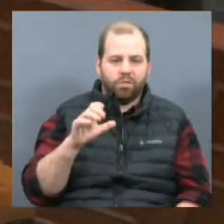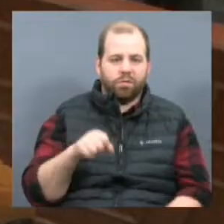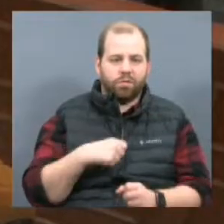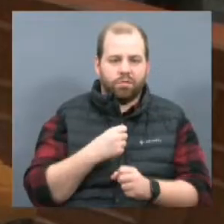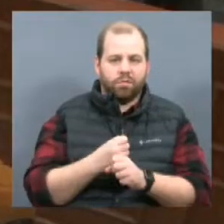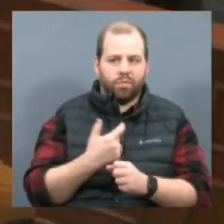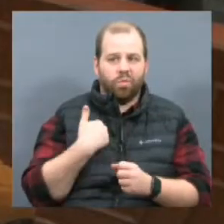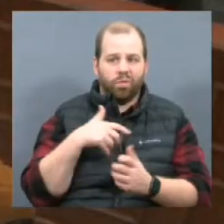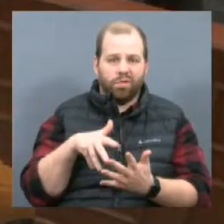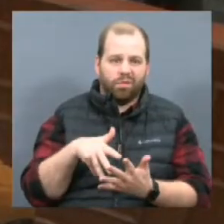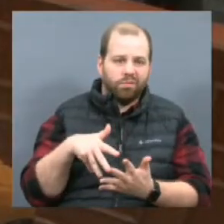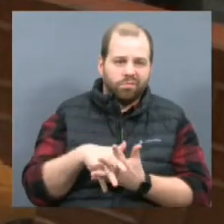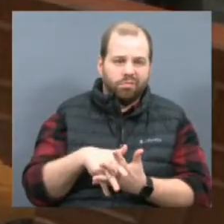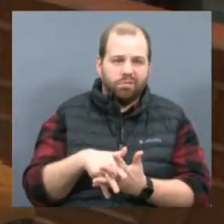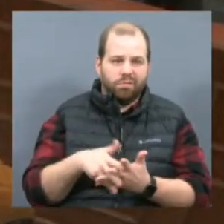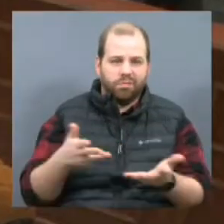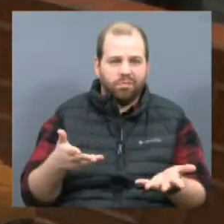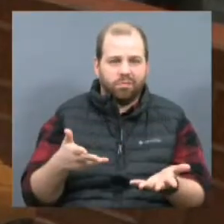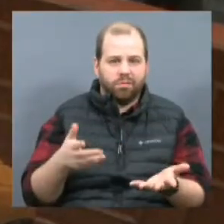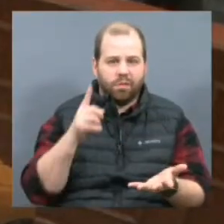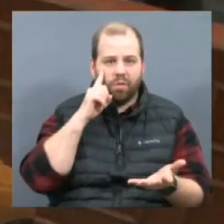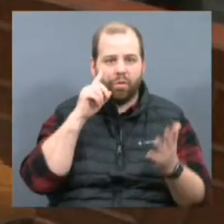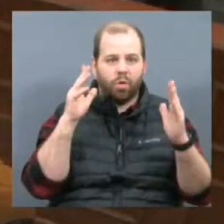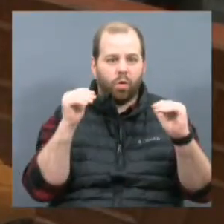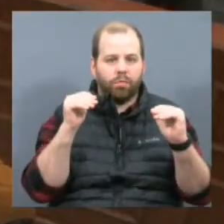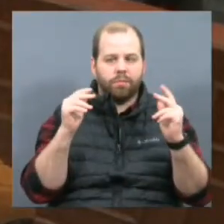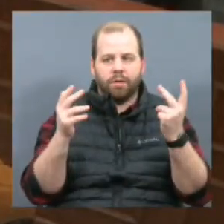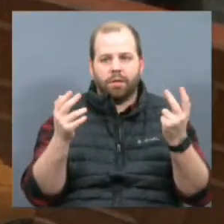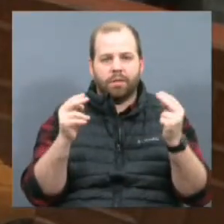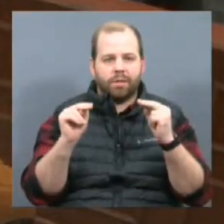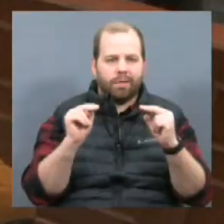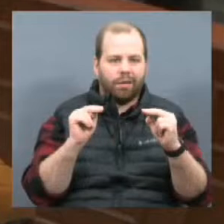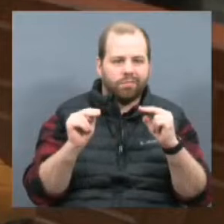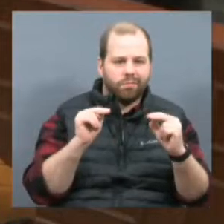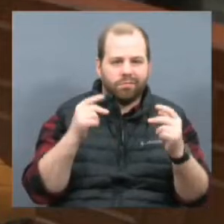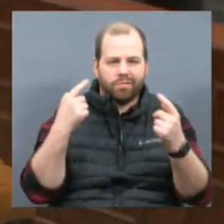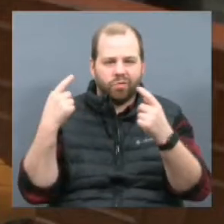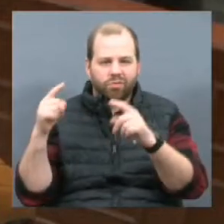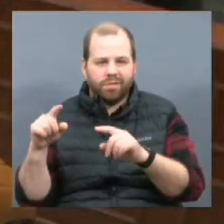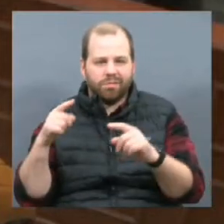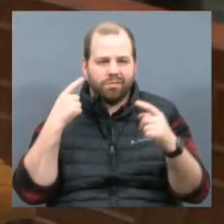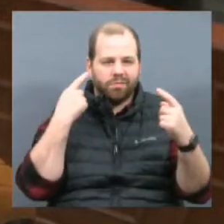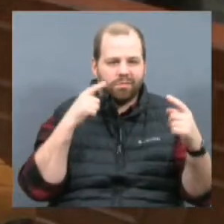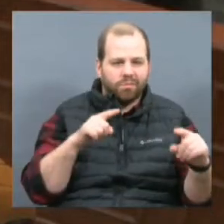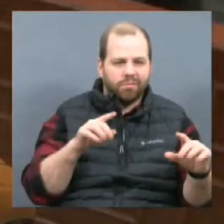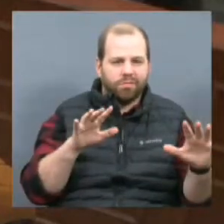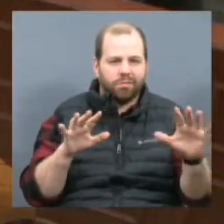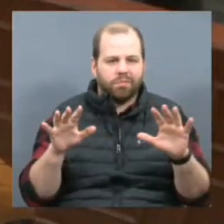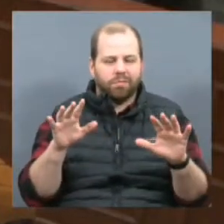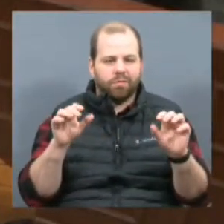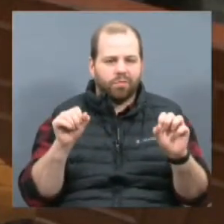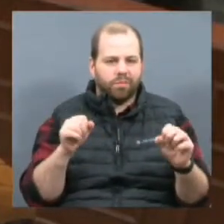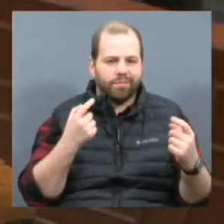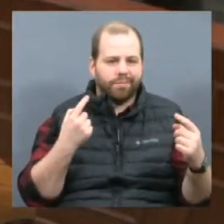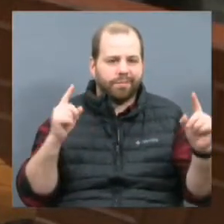we're going anywhere. I will hope that a compromise was achievable